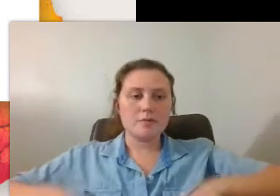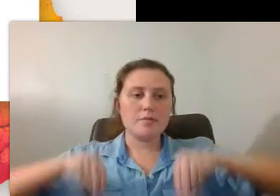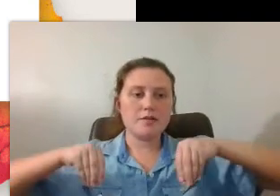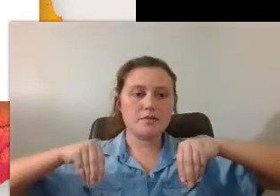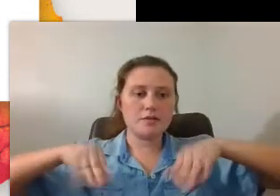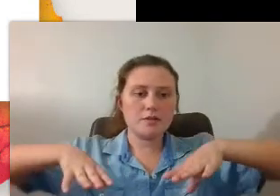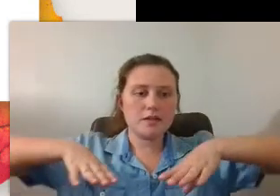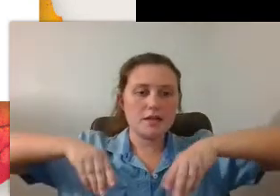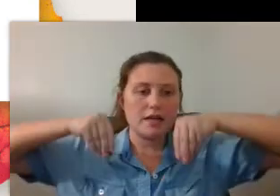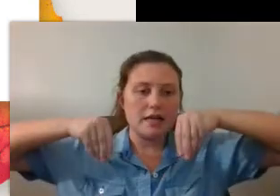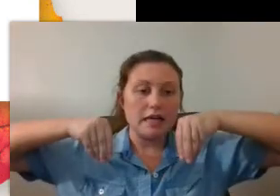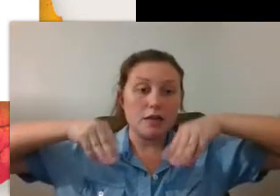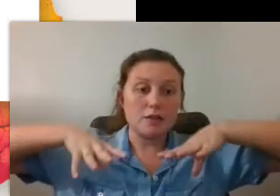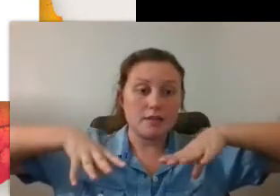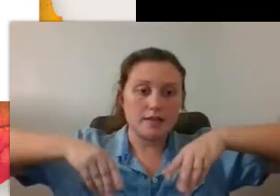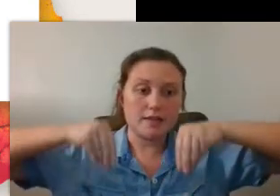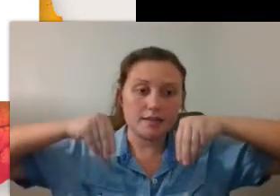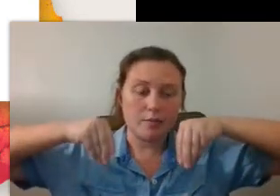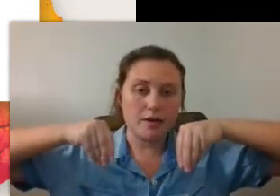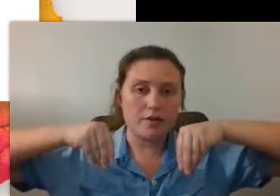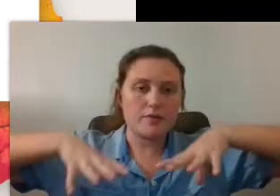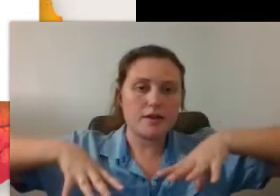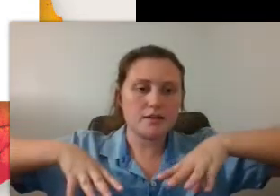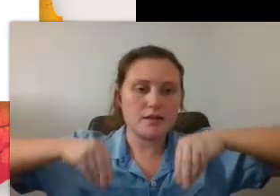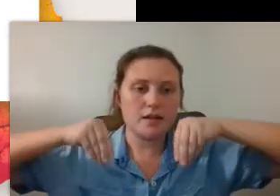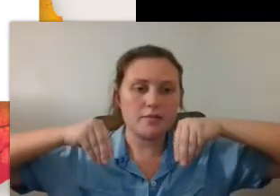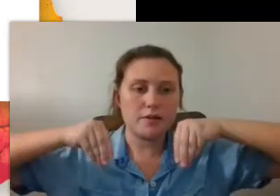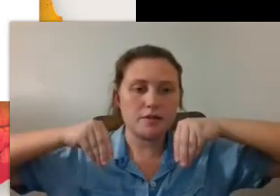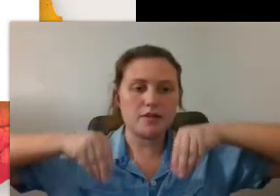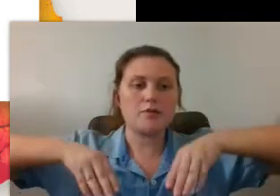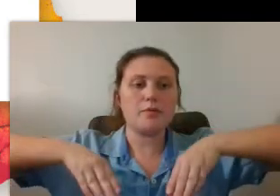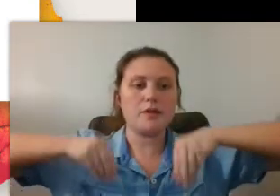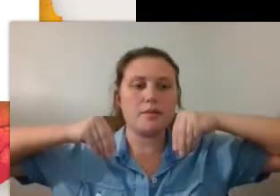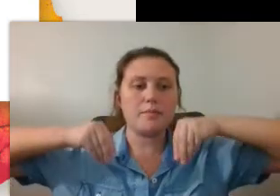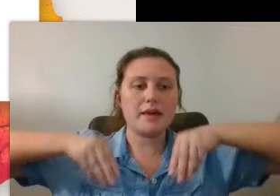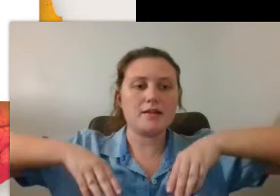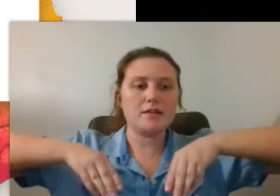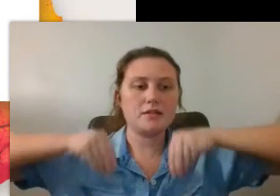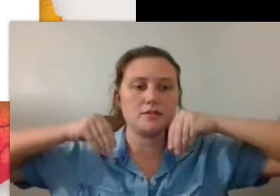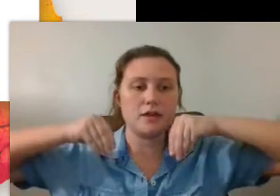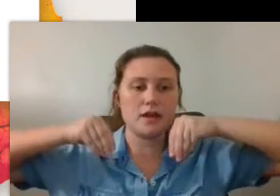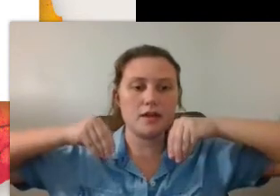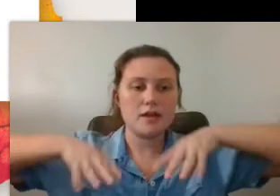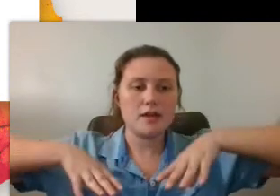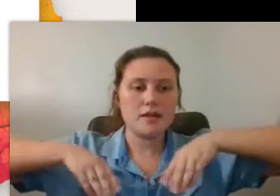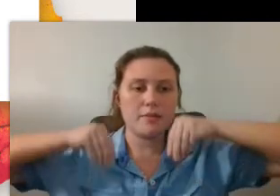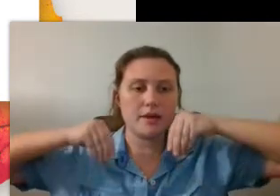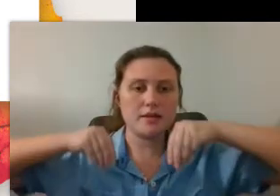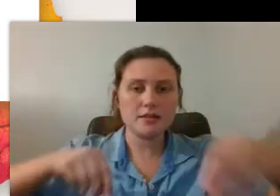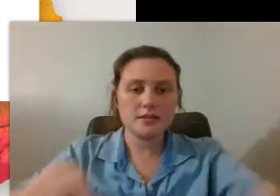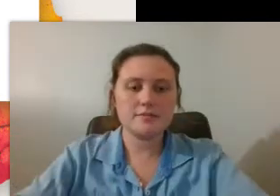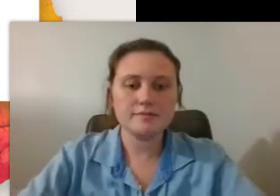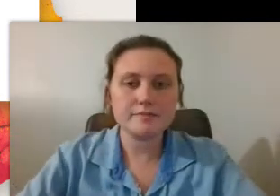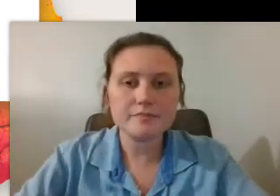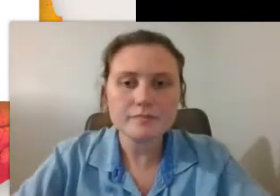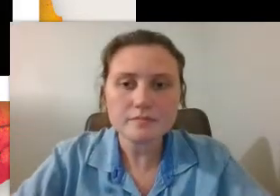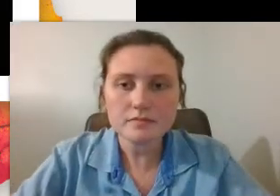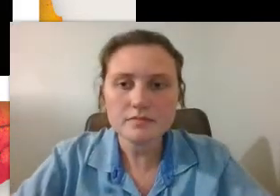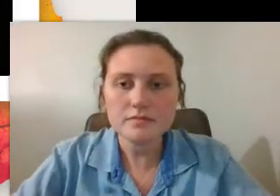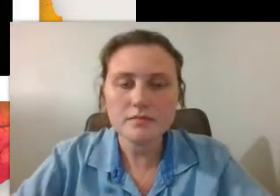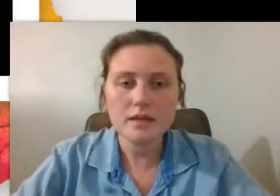Pants, remember this one looks like? It looks like this, down by your waist again, but it looks like you're pulling up pants, okay? Pants.